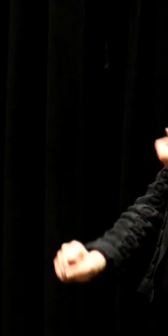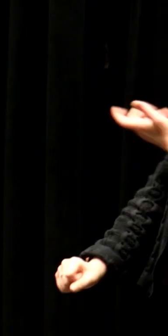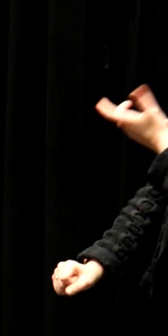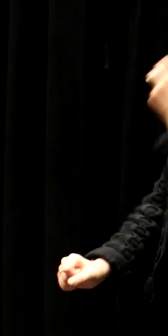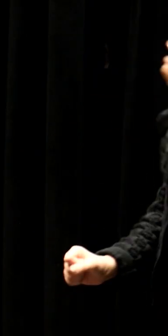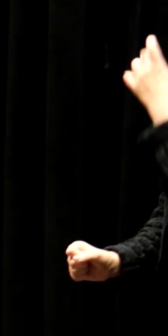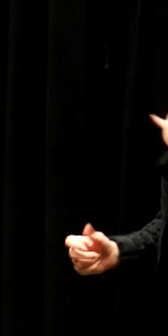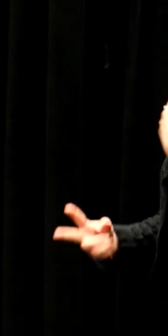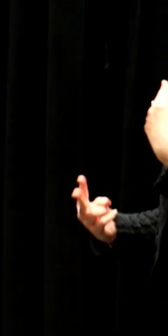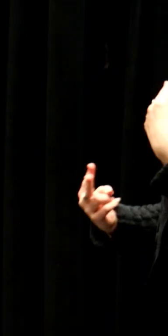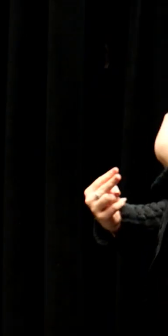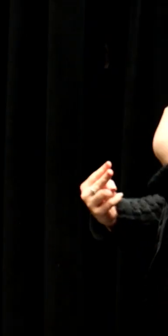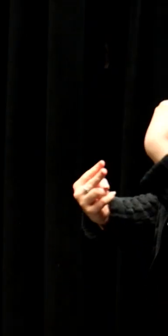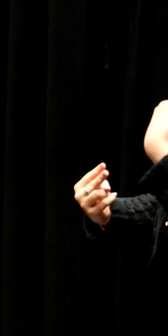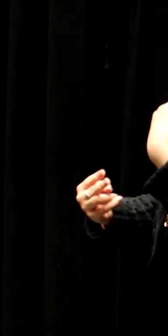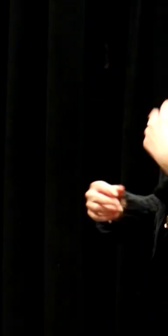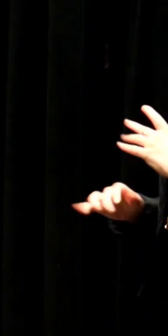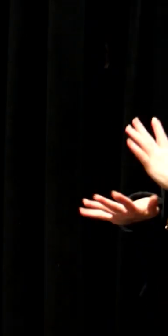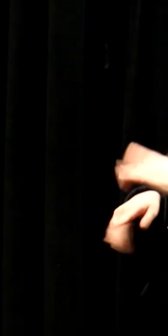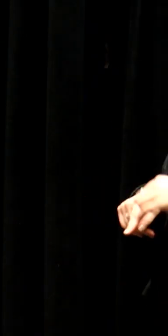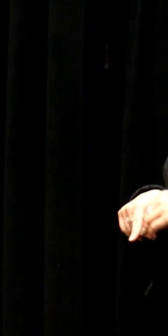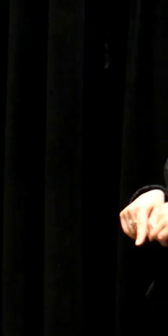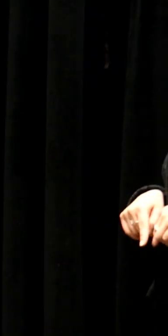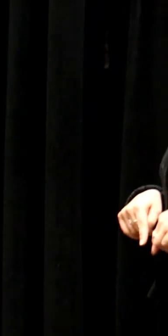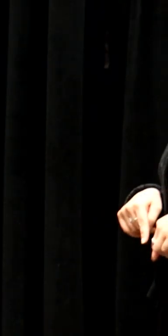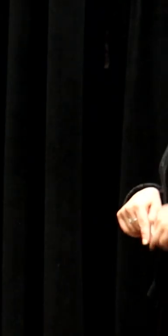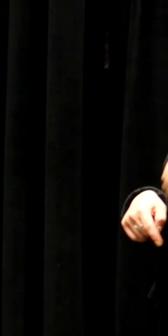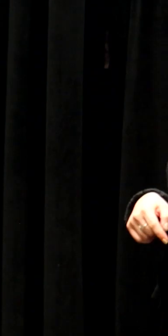without feeling like, you know.